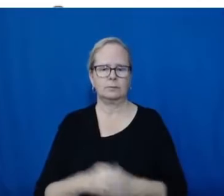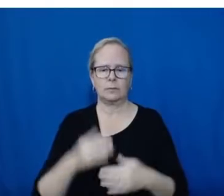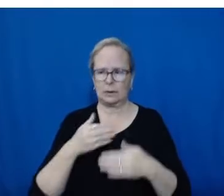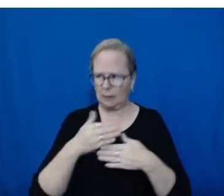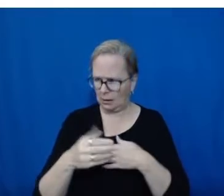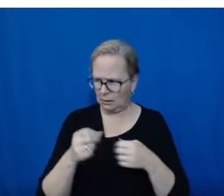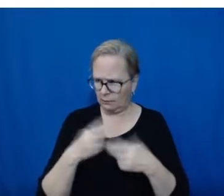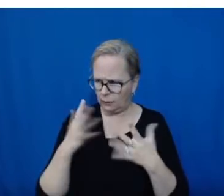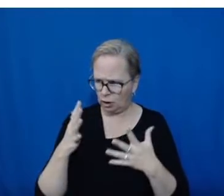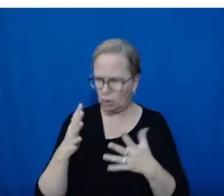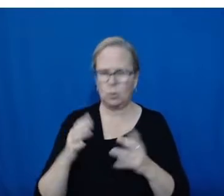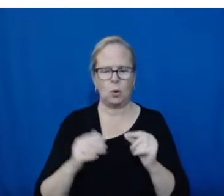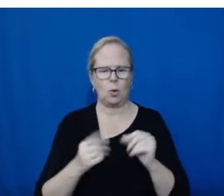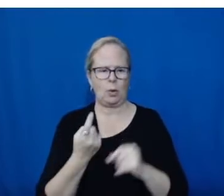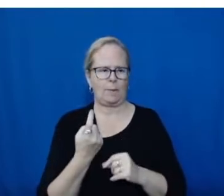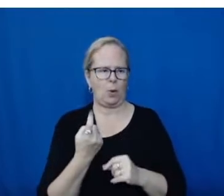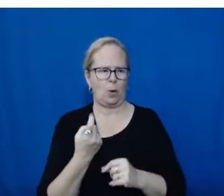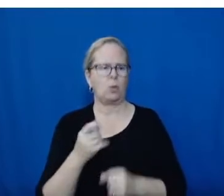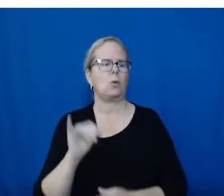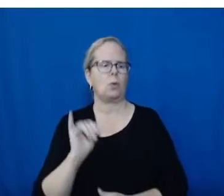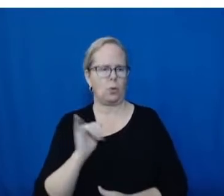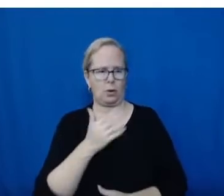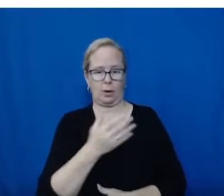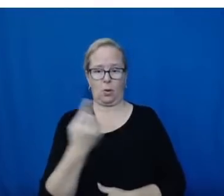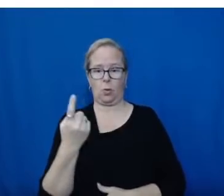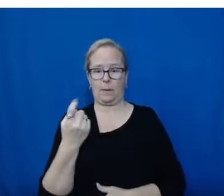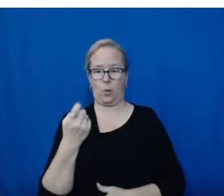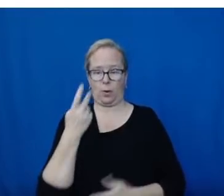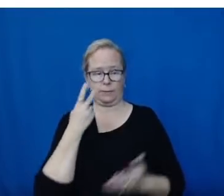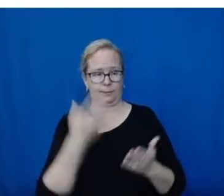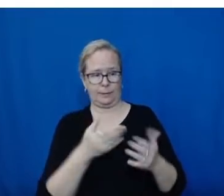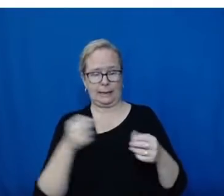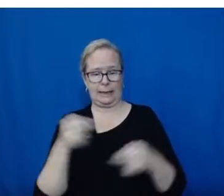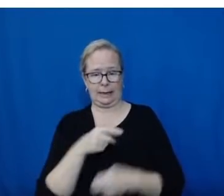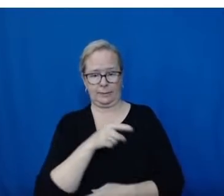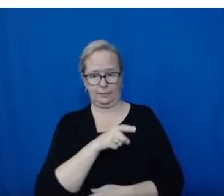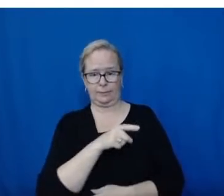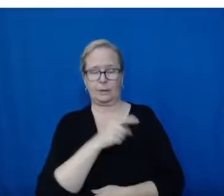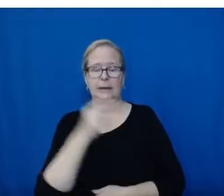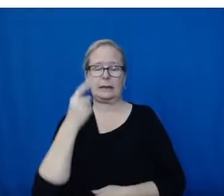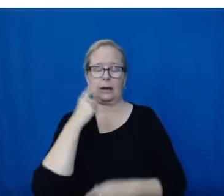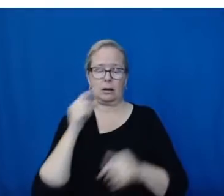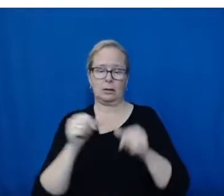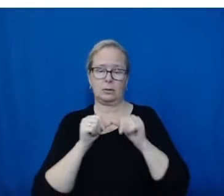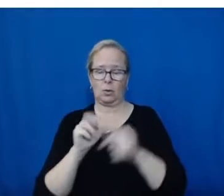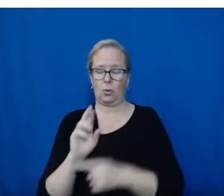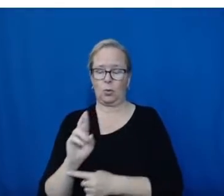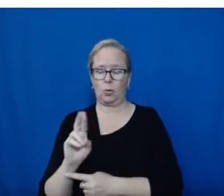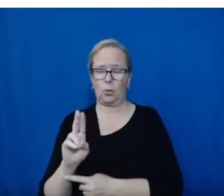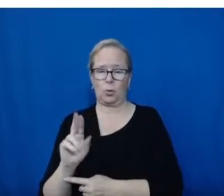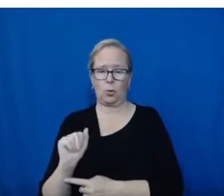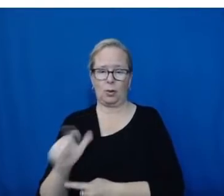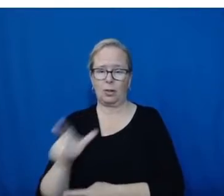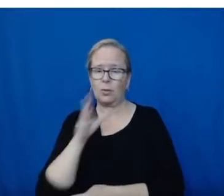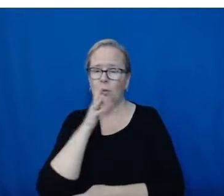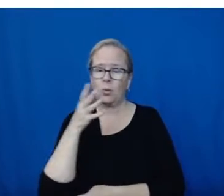No, should be one more, maybe. Oh yeah, there we go. So, and just pointing out that this continues to be the rural wave